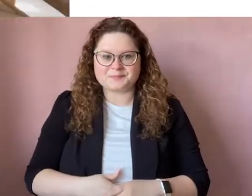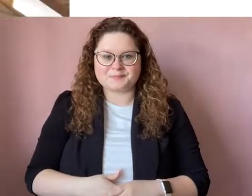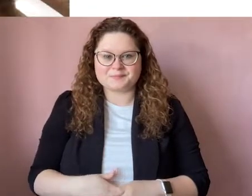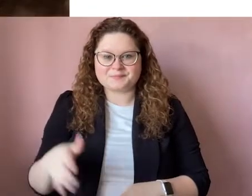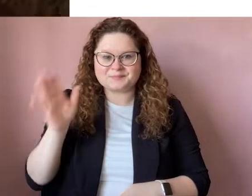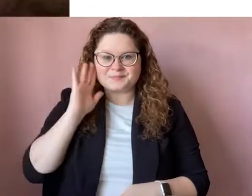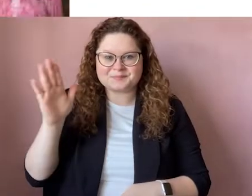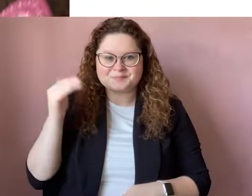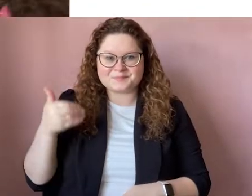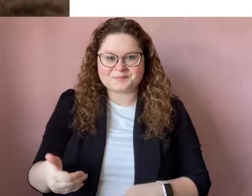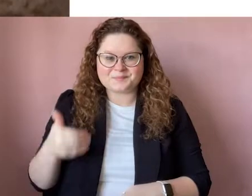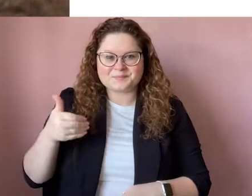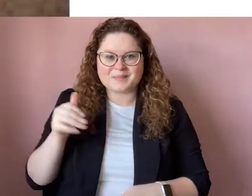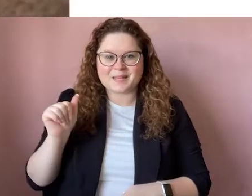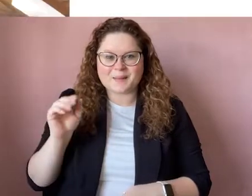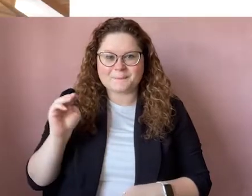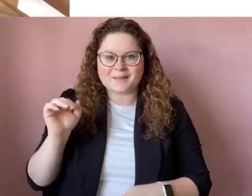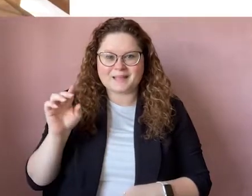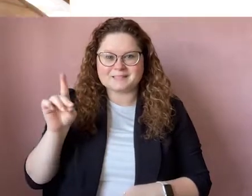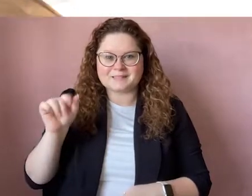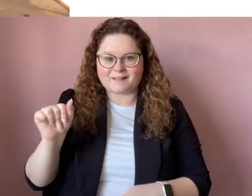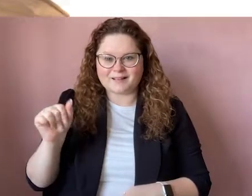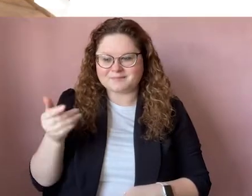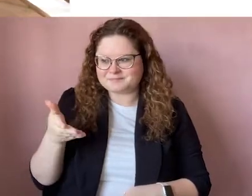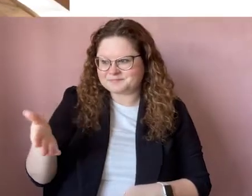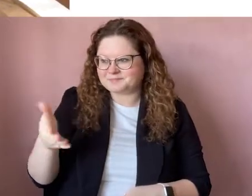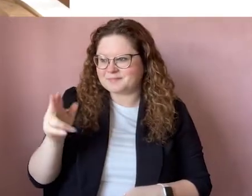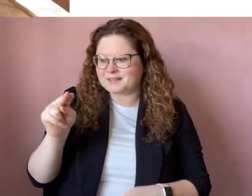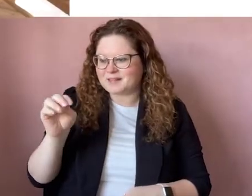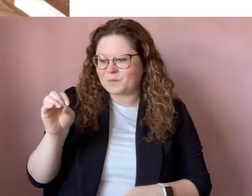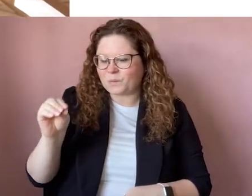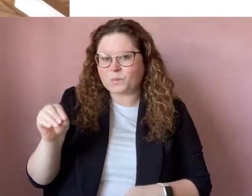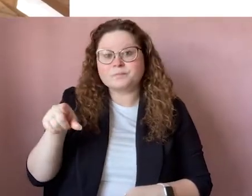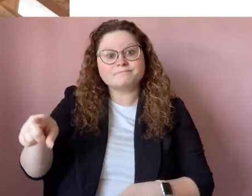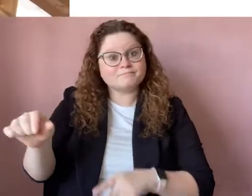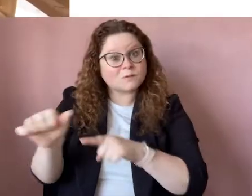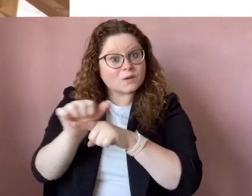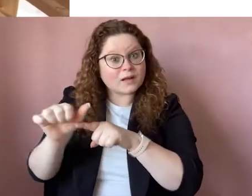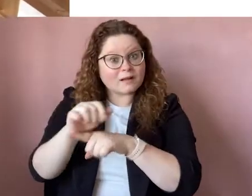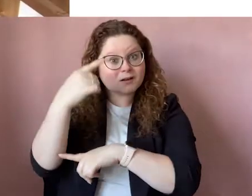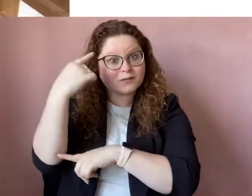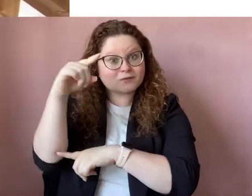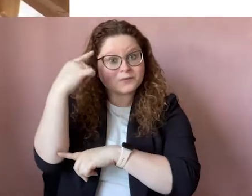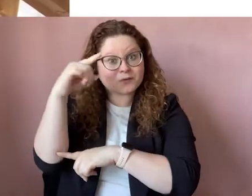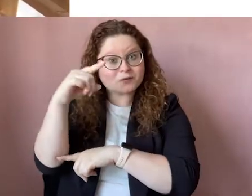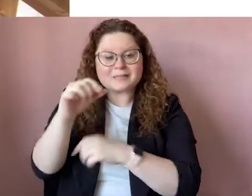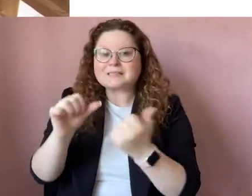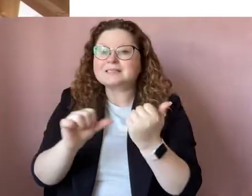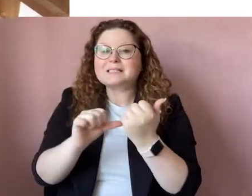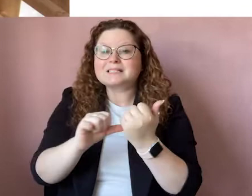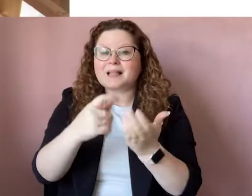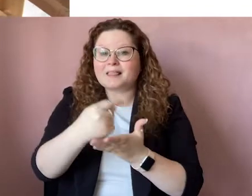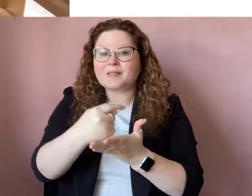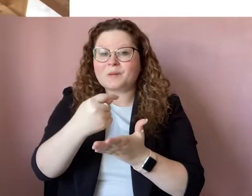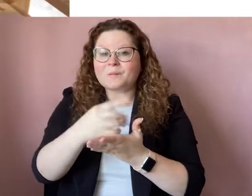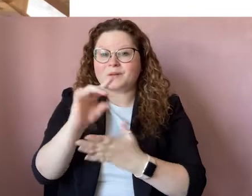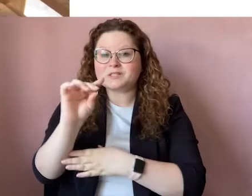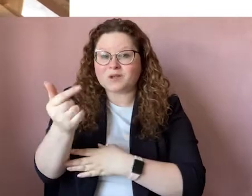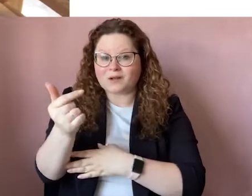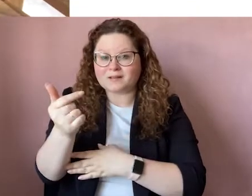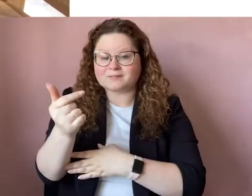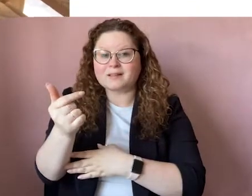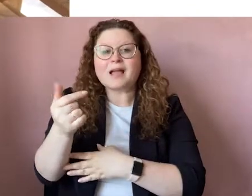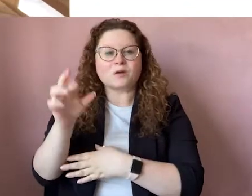Hi, I'm Amanda VanTassel, and this is Neo. Neo is training to become an assisted therapy dog at